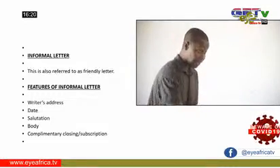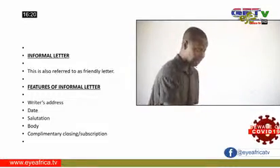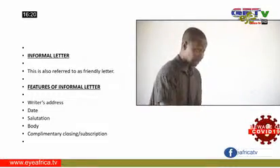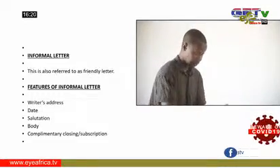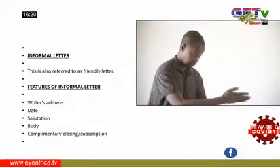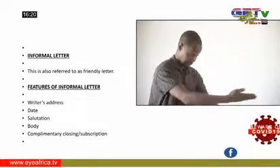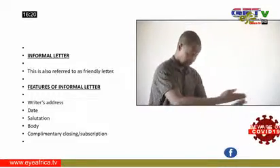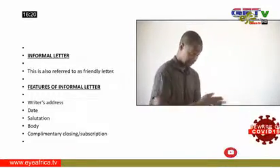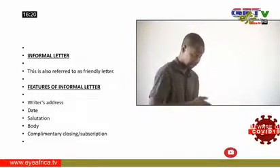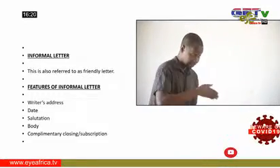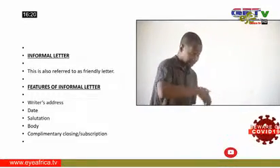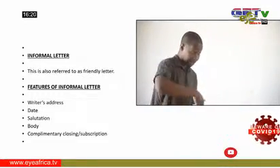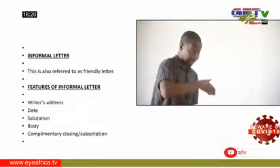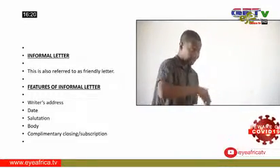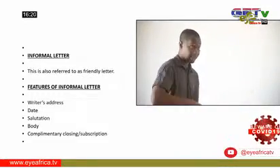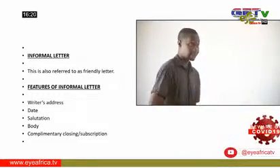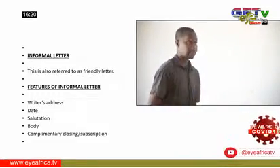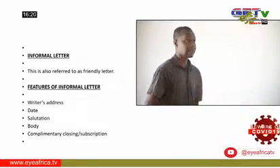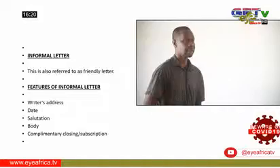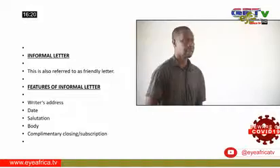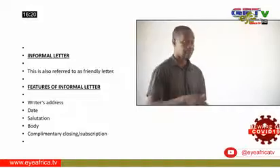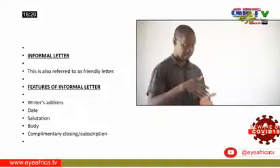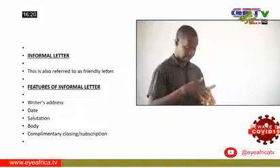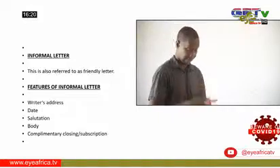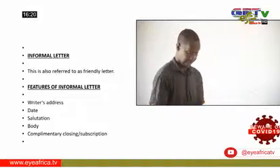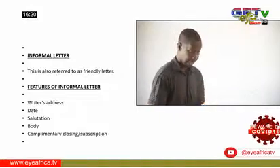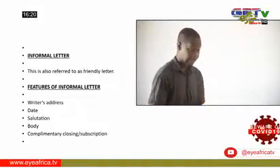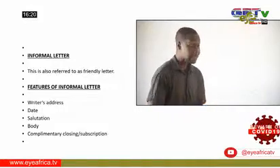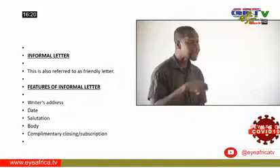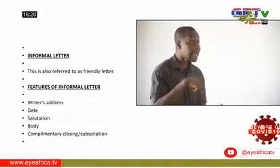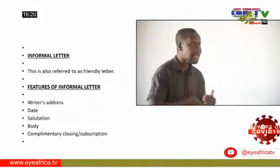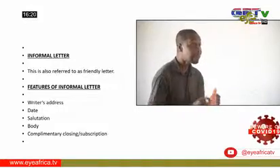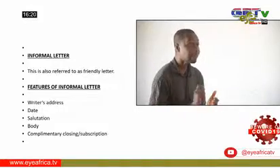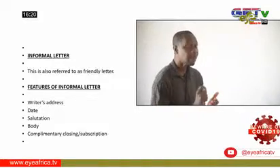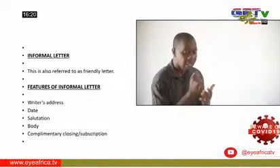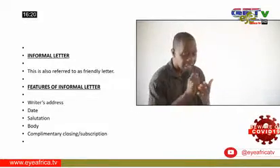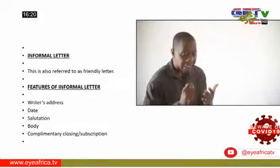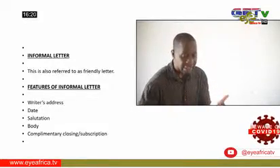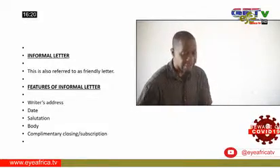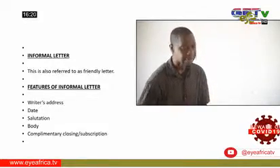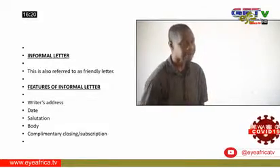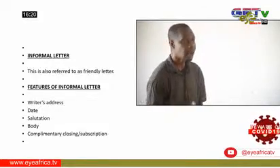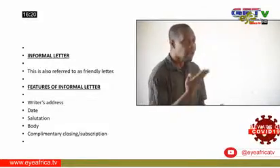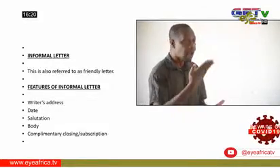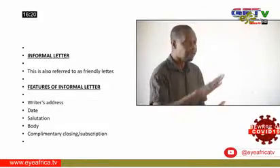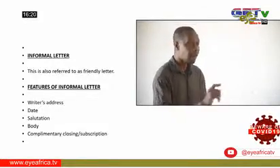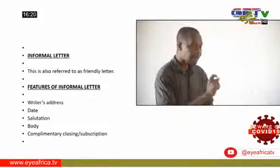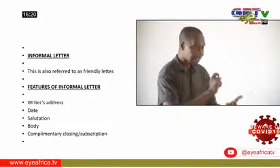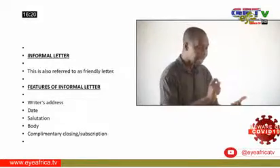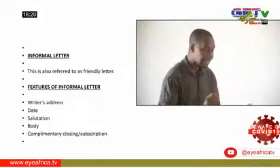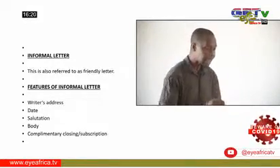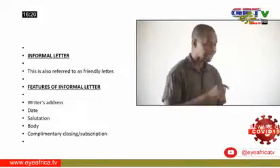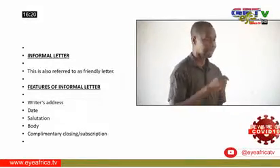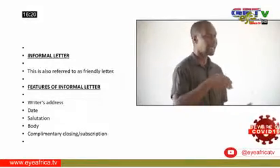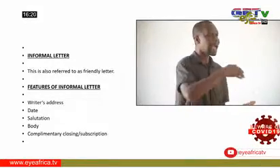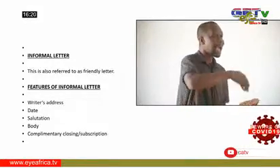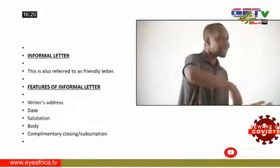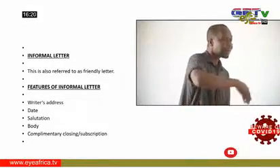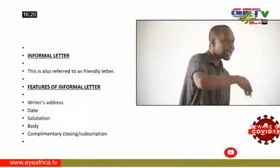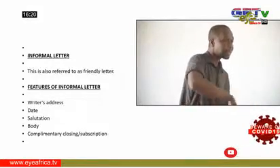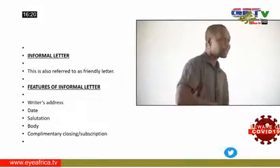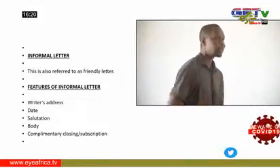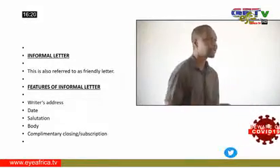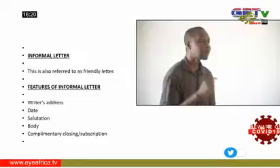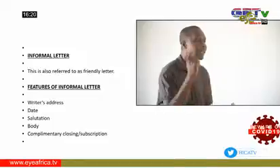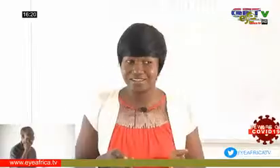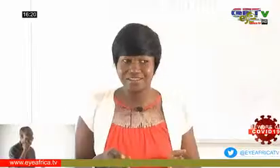address. But here in informal letters, from the writer's address to